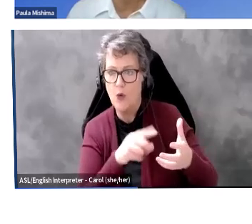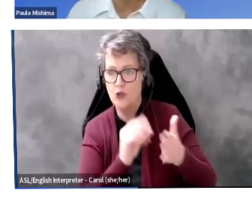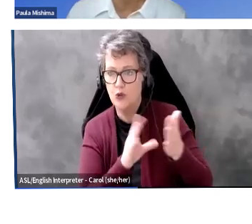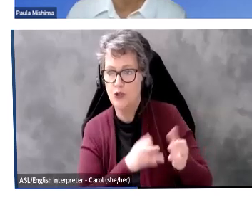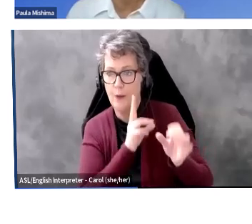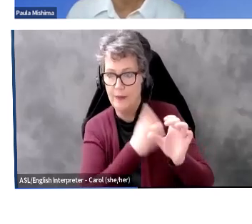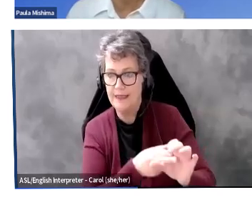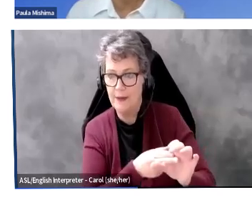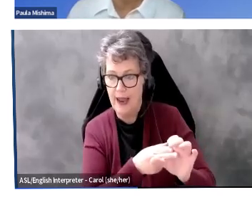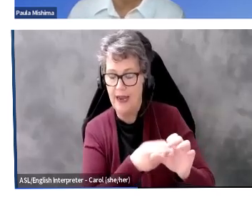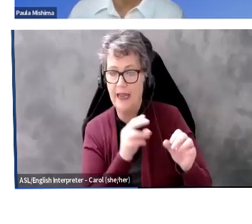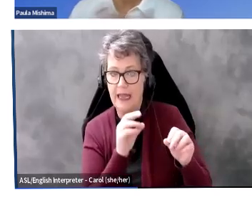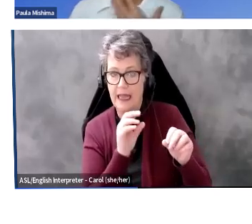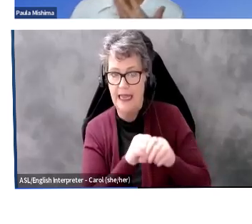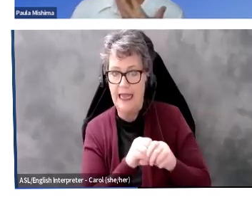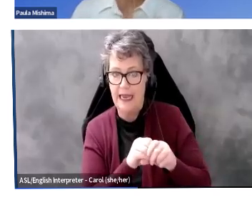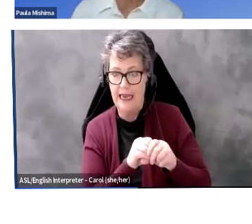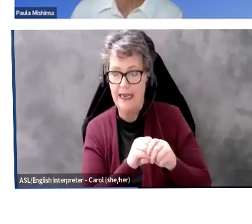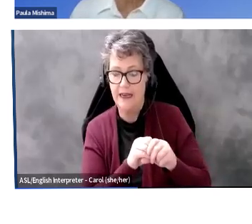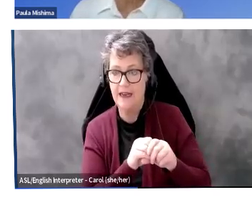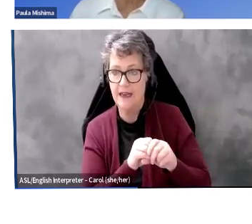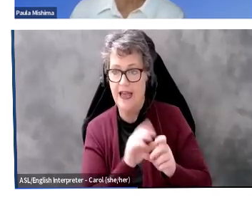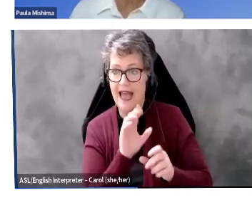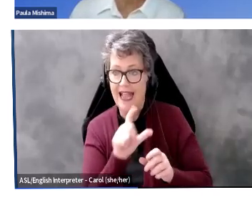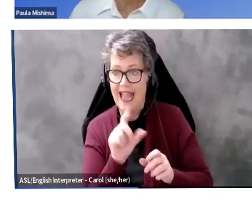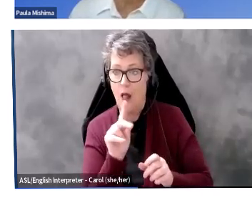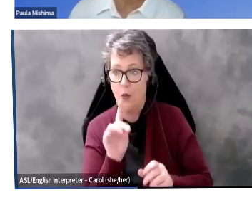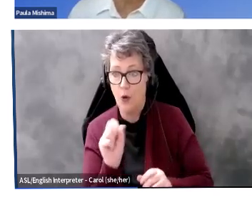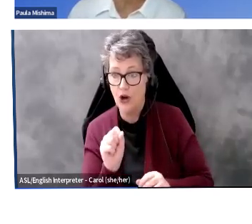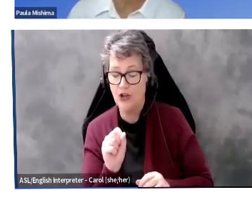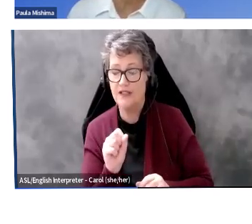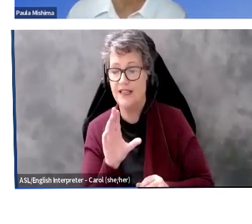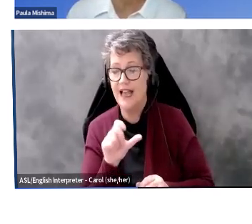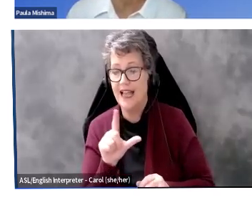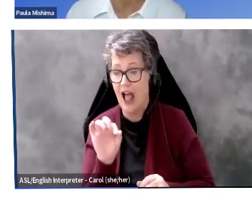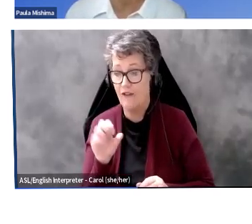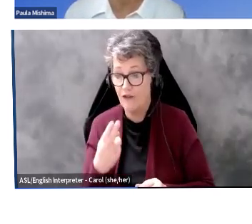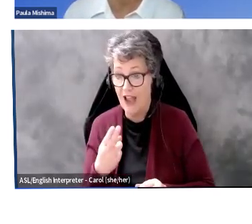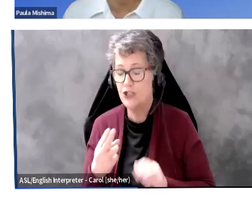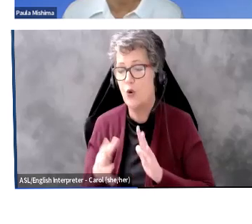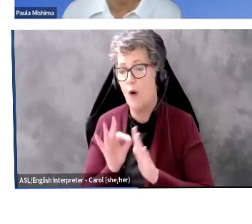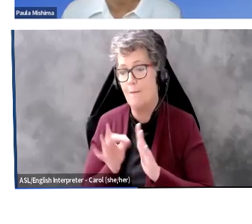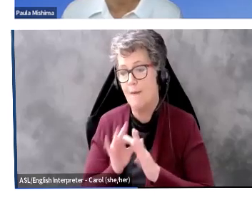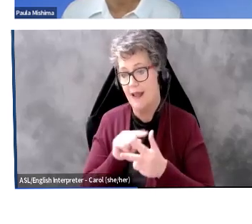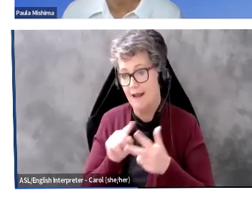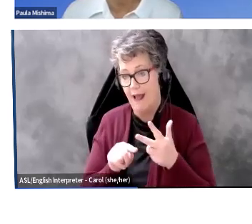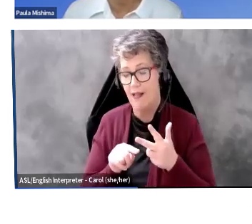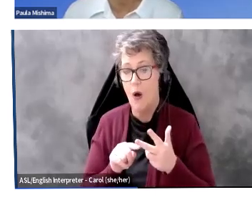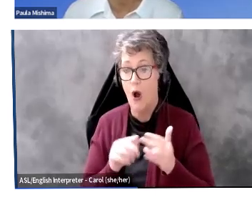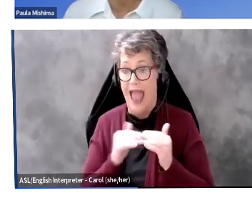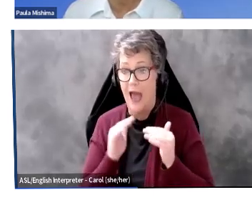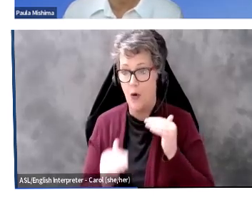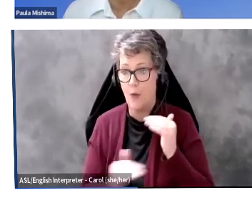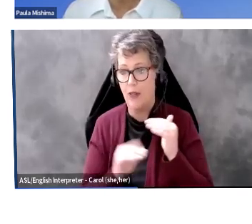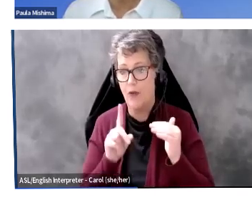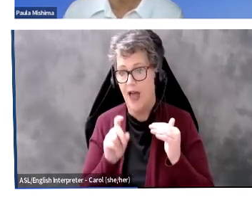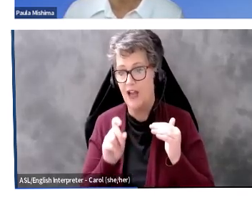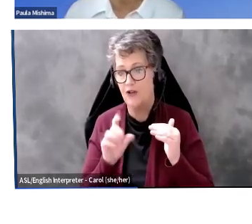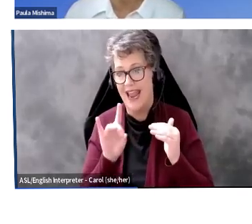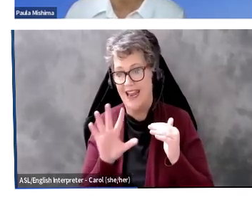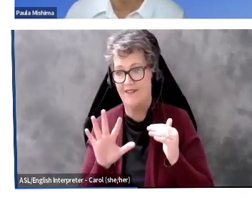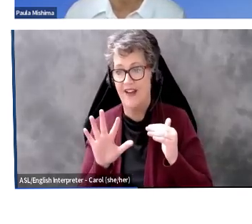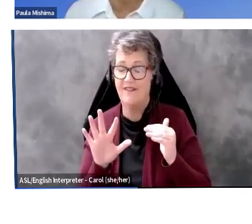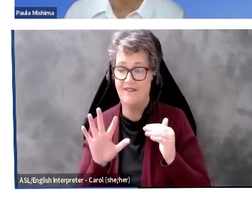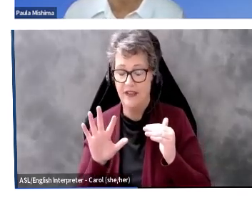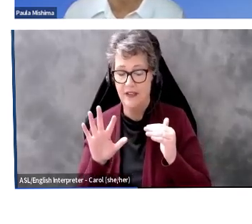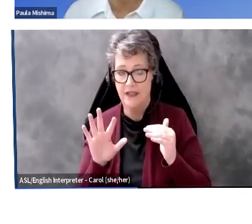participating in CalWORKs, CalFresh, or Medi-Cal at or below the 185th percentile of